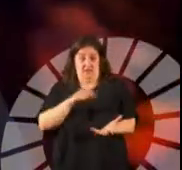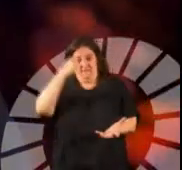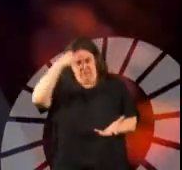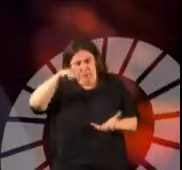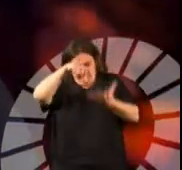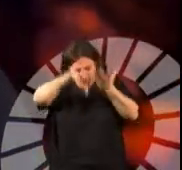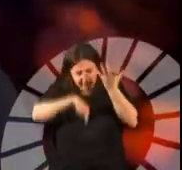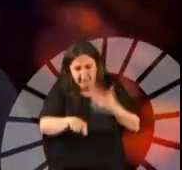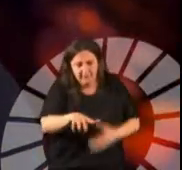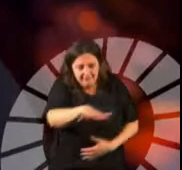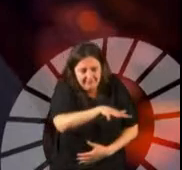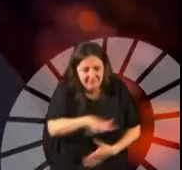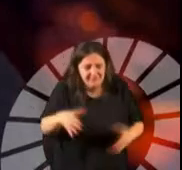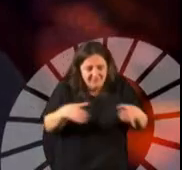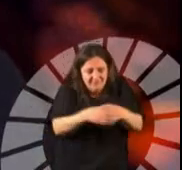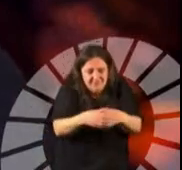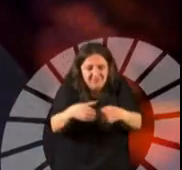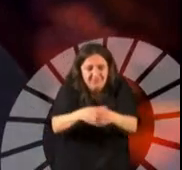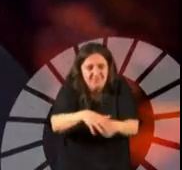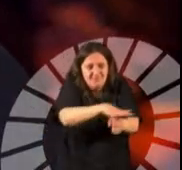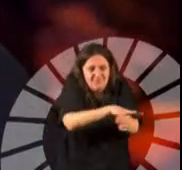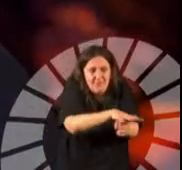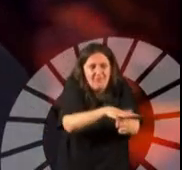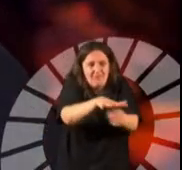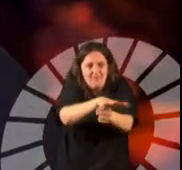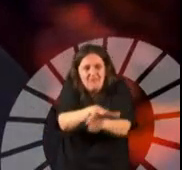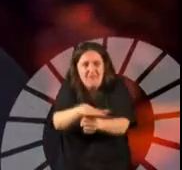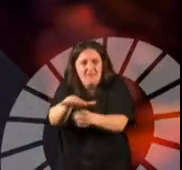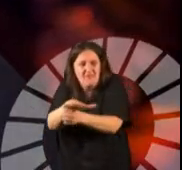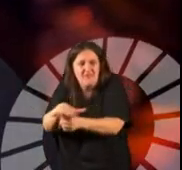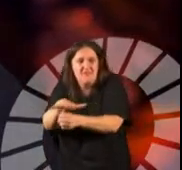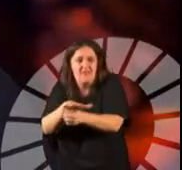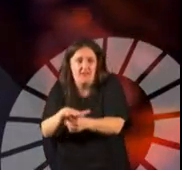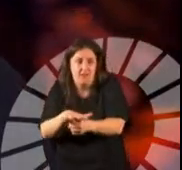supporting activities that she can see young people are doing. And